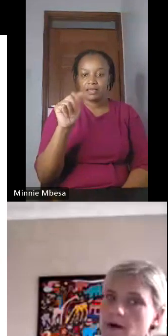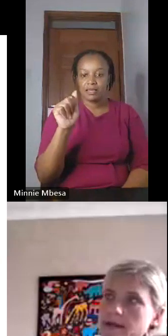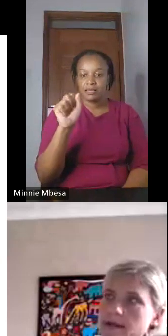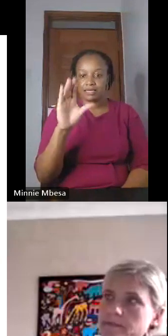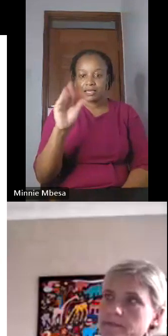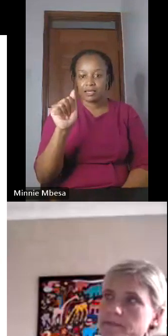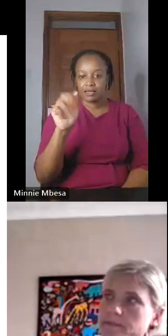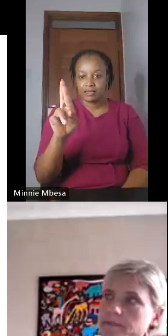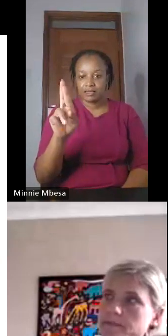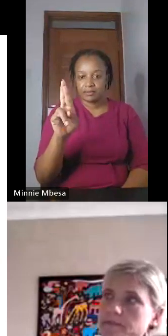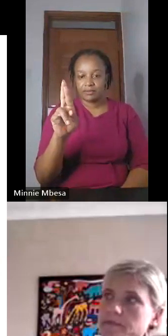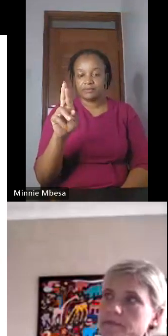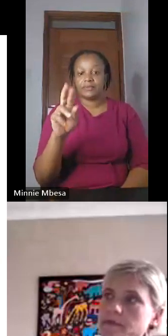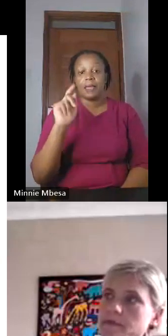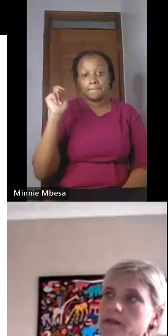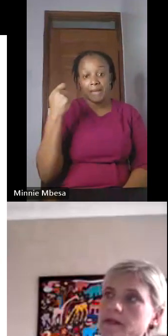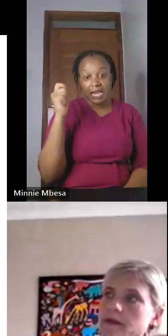Malawi,